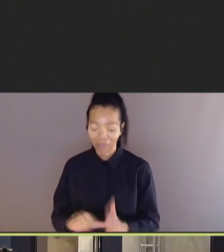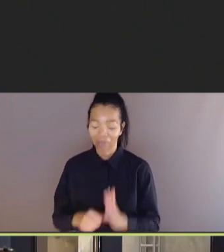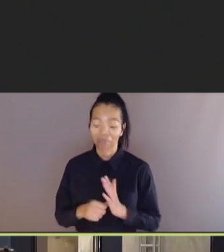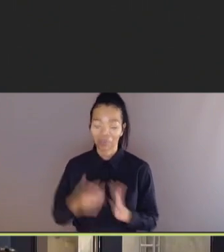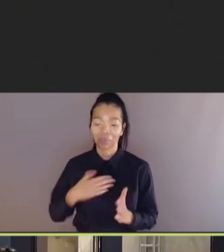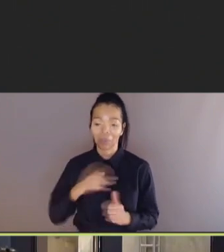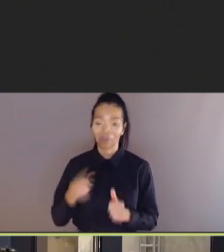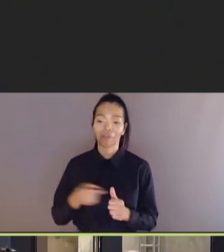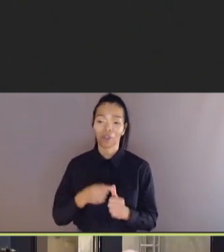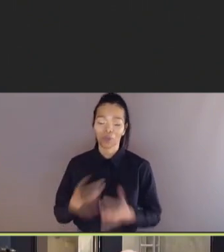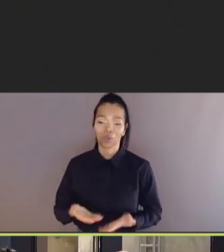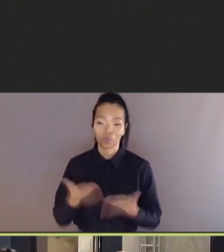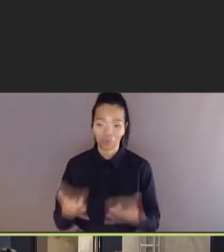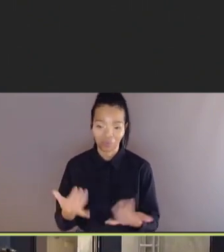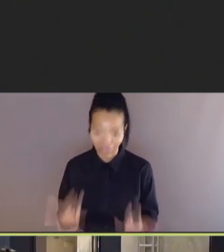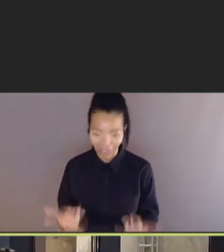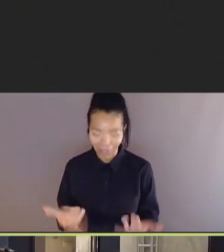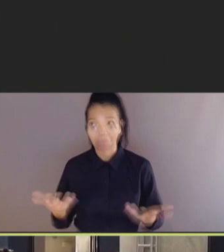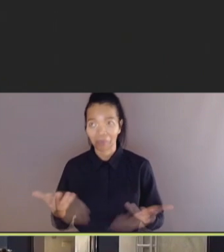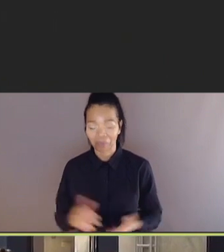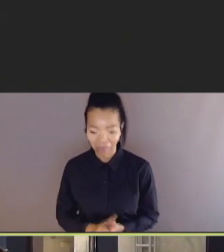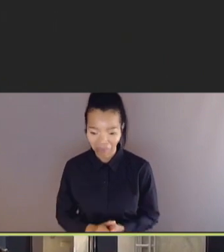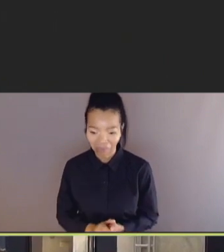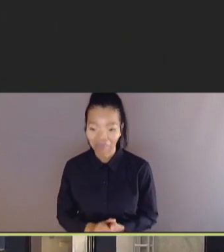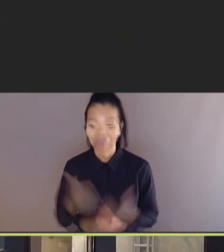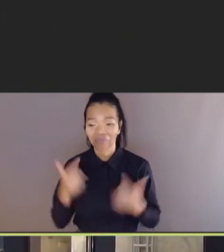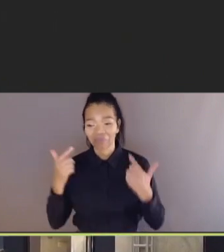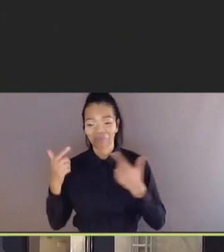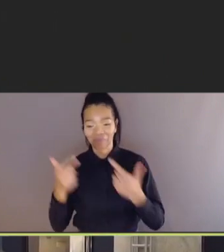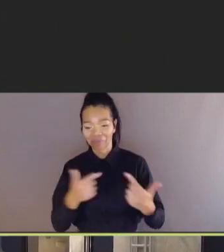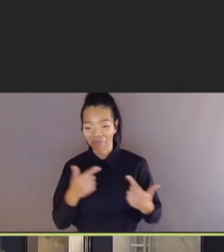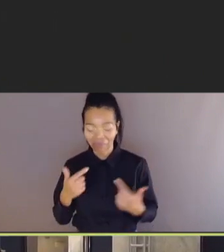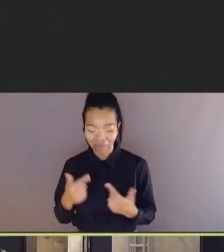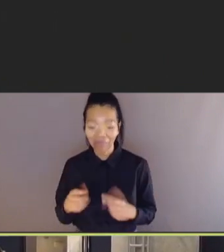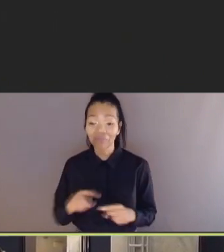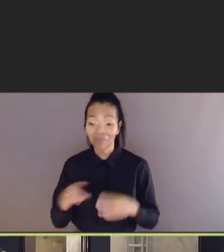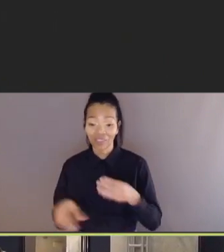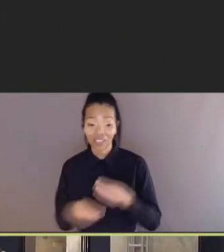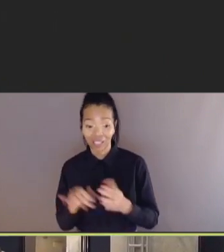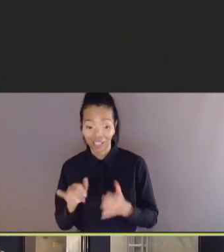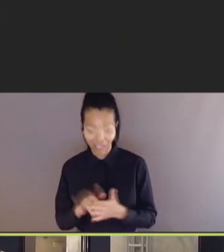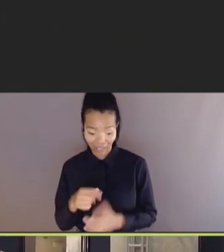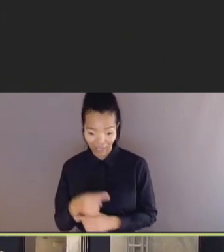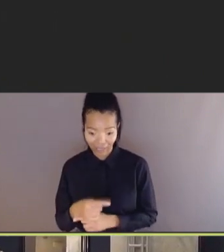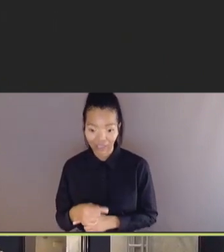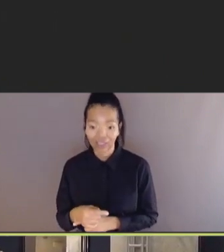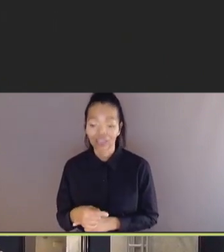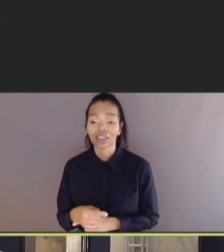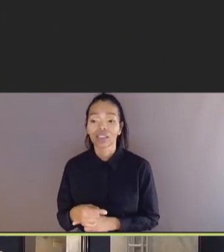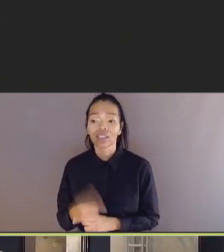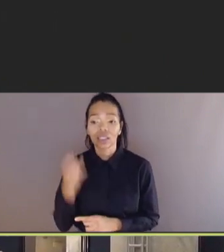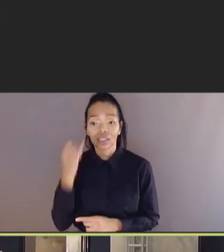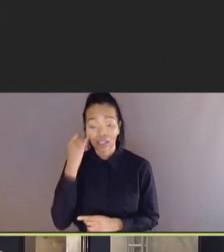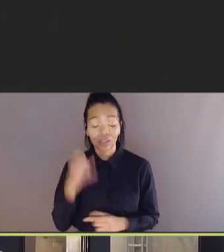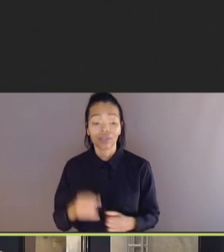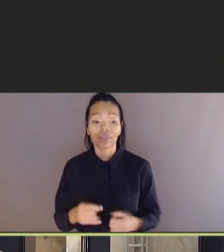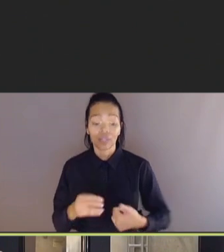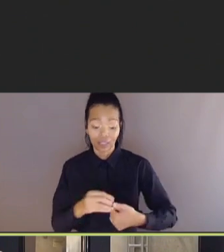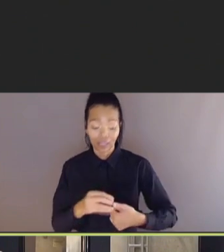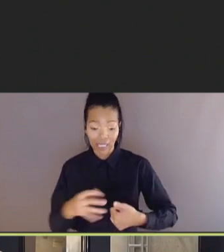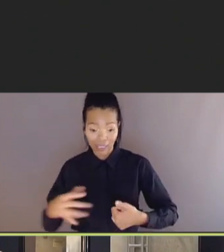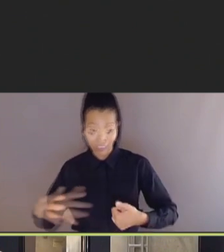But just to add to what I was thinking, if we expanded this to something